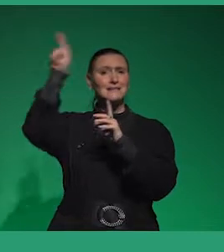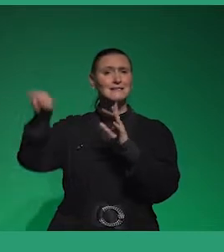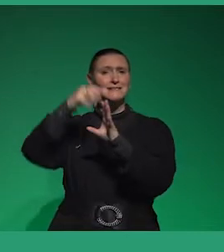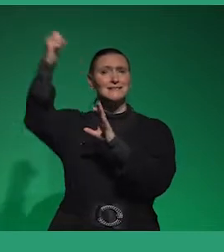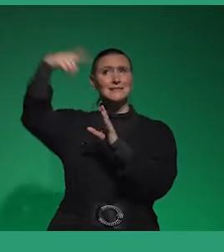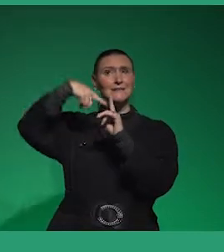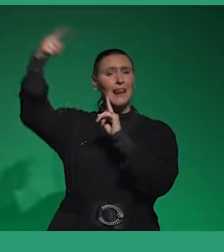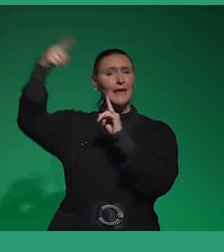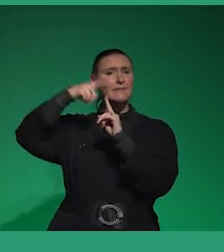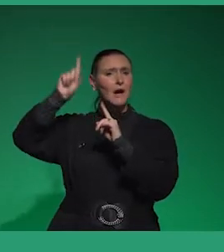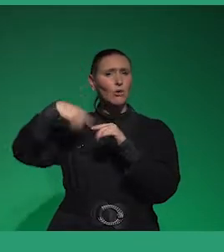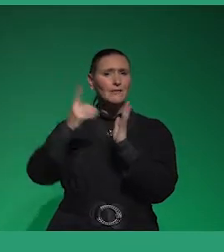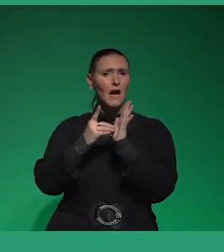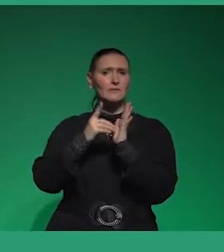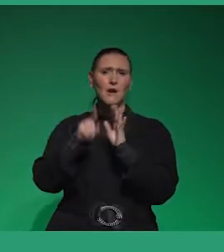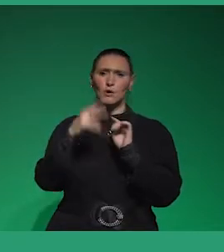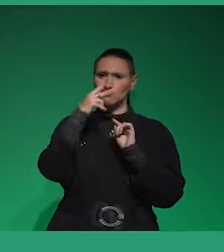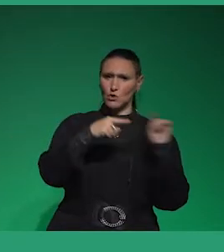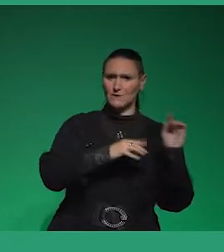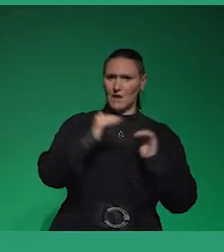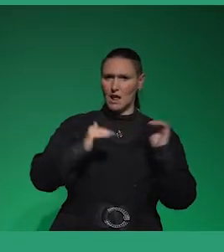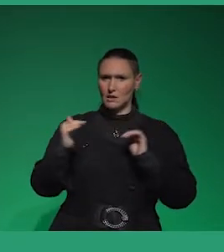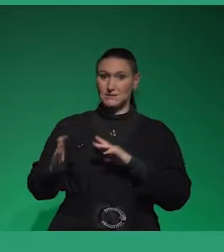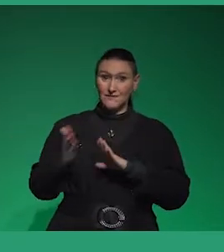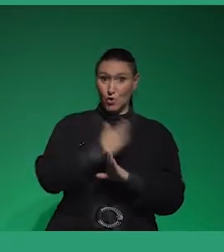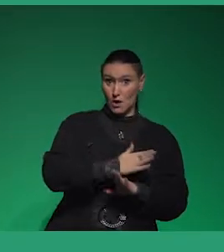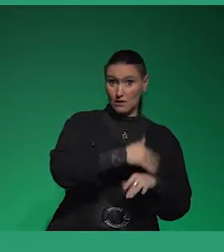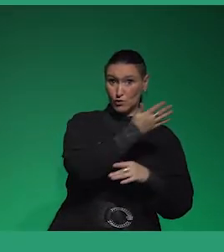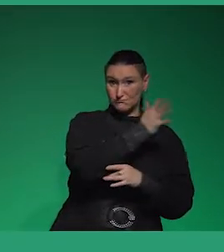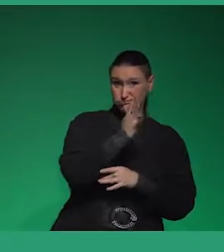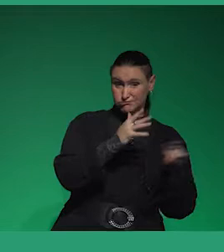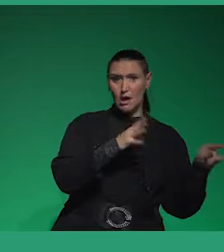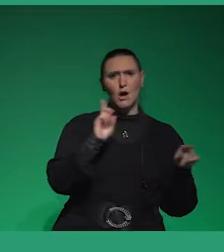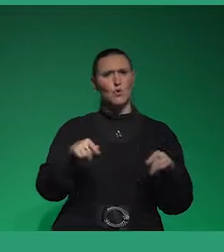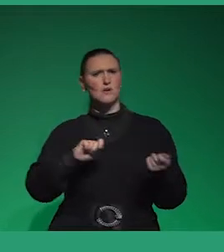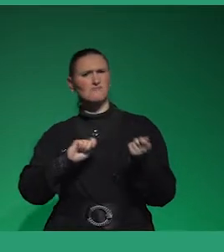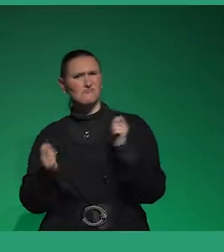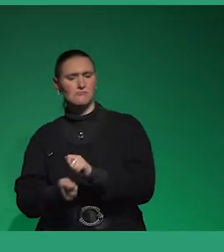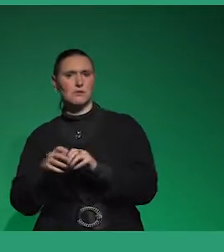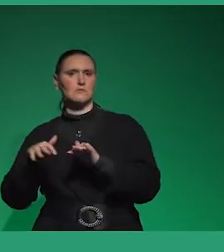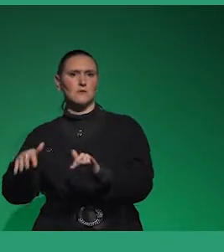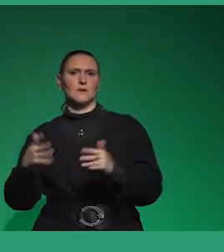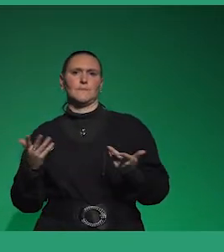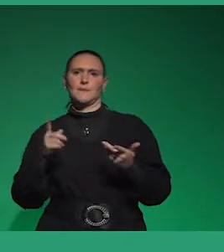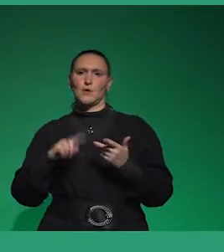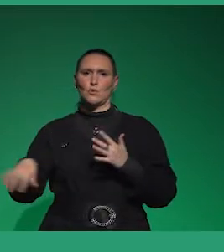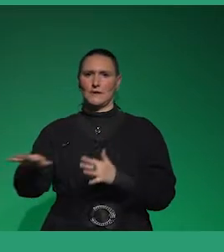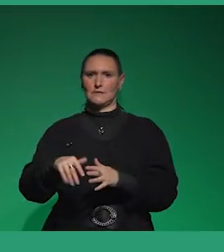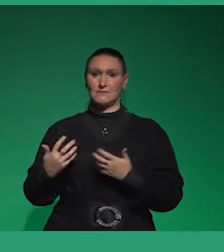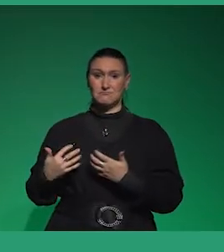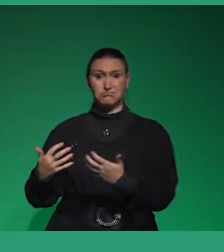that in comparison to the forest, converted land, bare soil is much hotter, 10 degrees